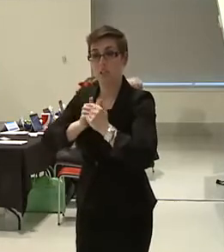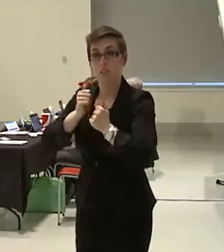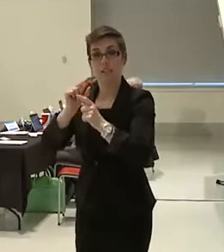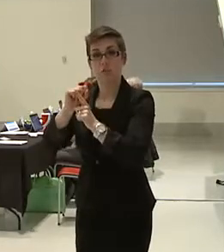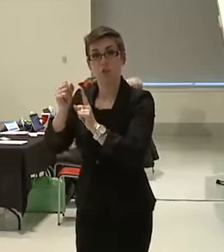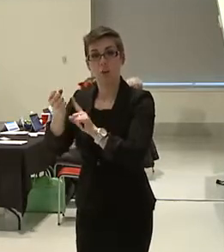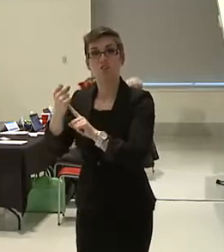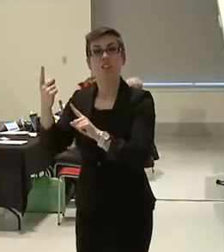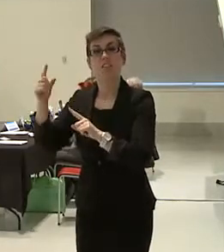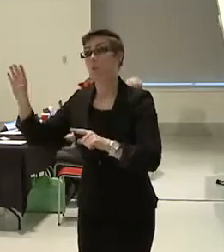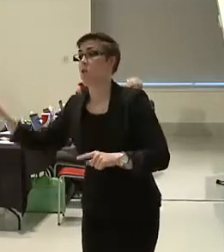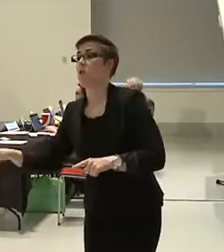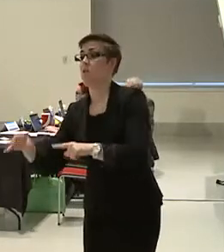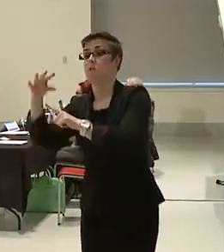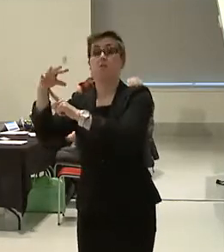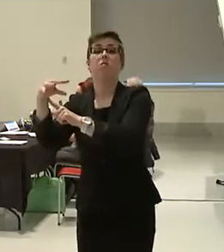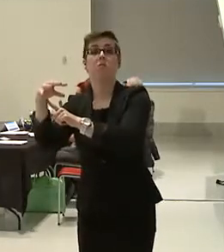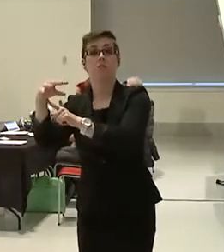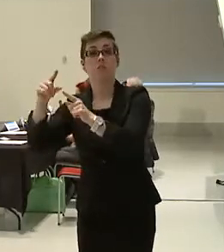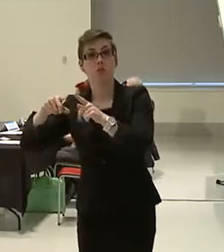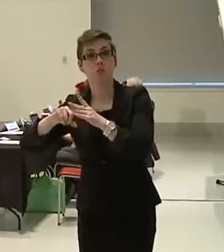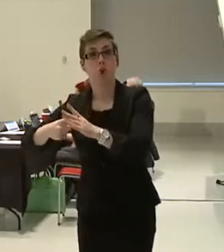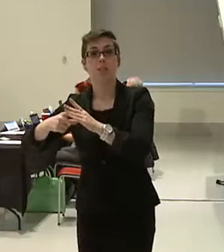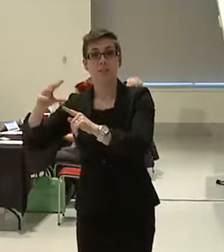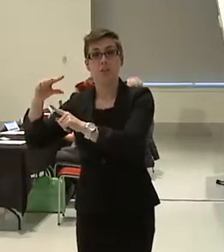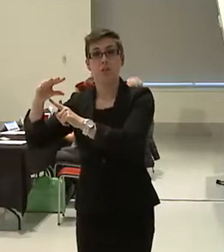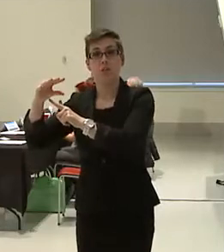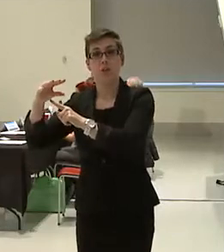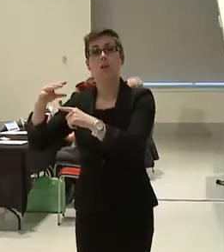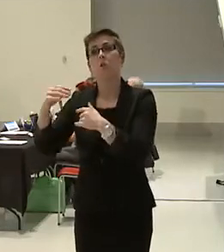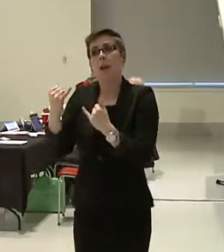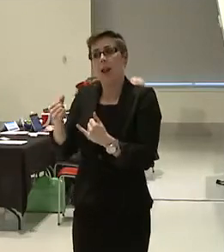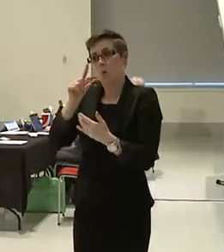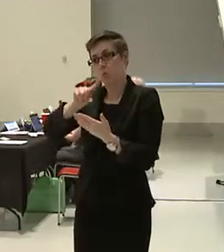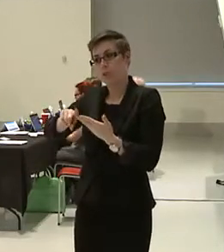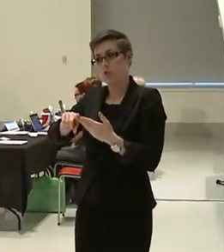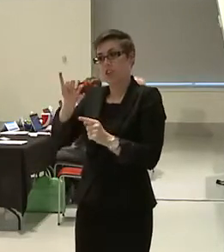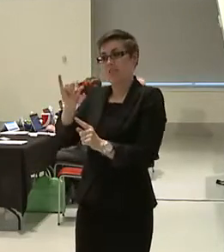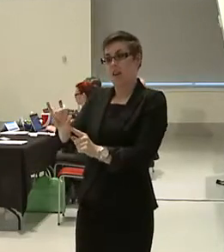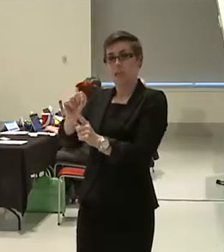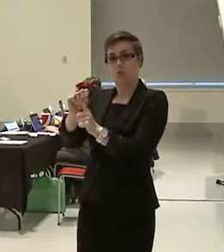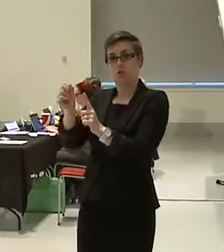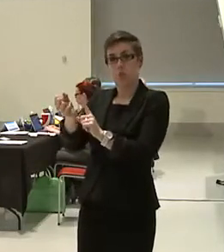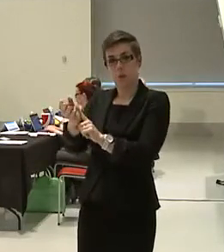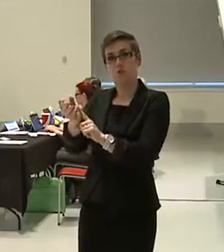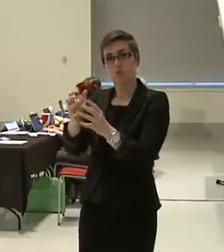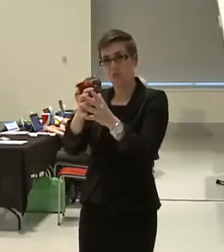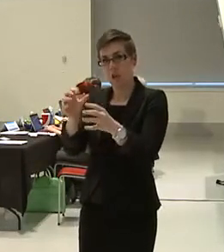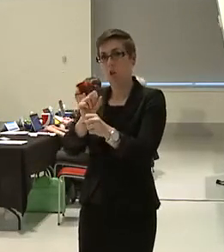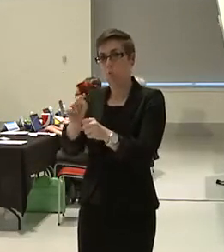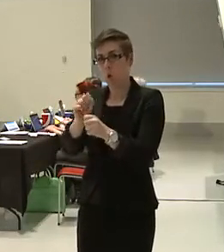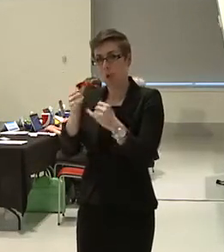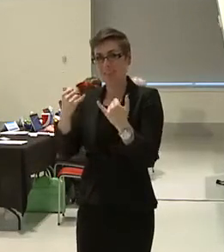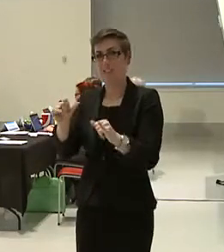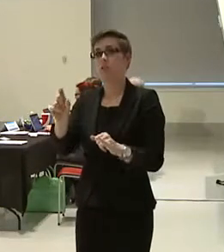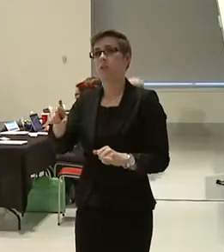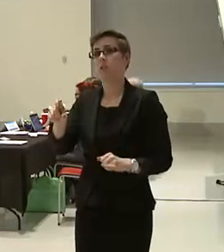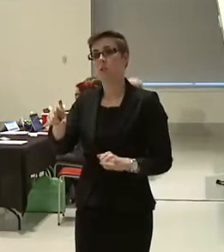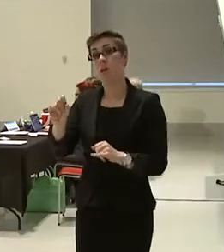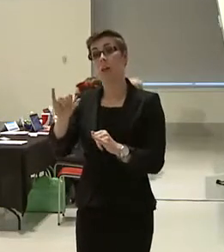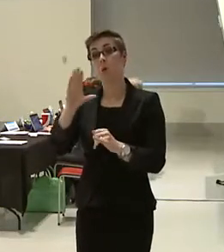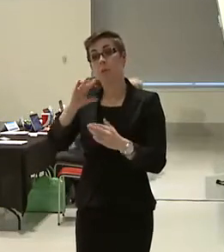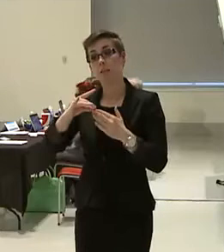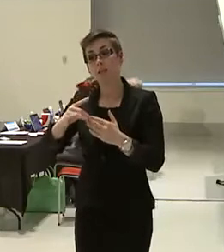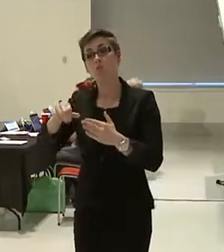you. So there's a lot of work being done in that area because that really ties to lots of the things that we've been talking about, not just on this